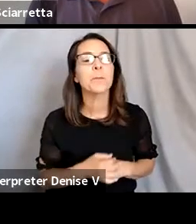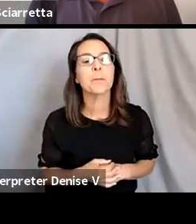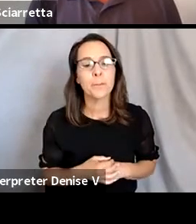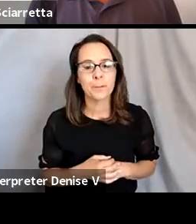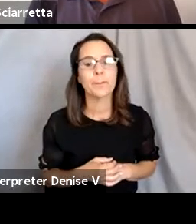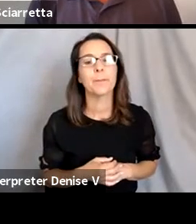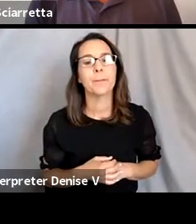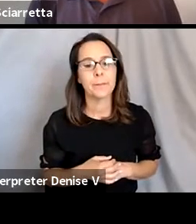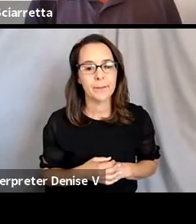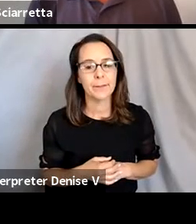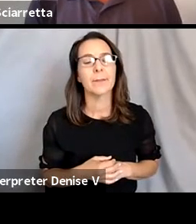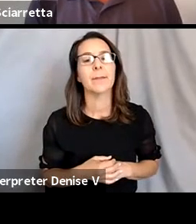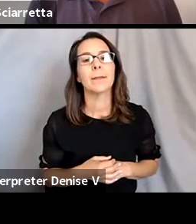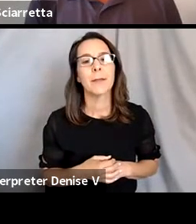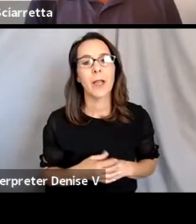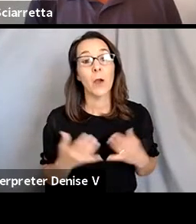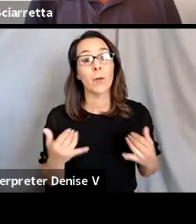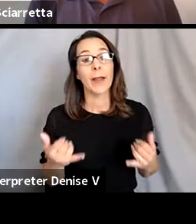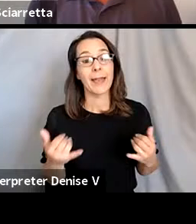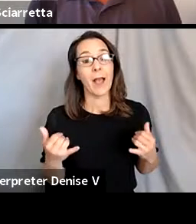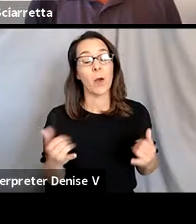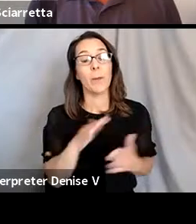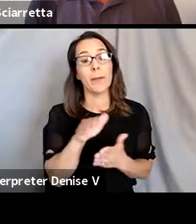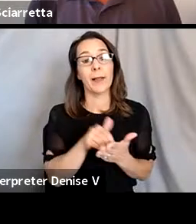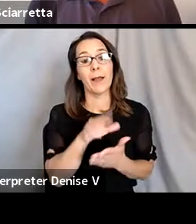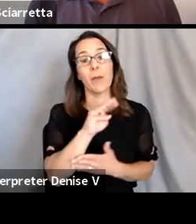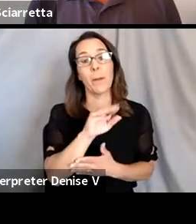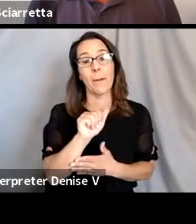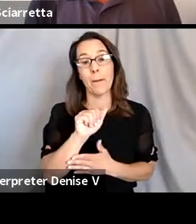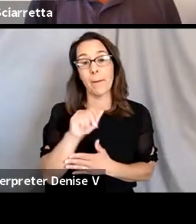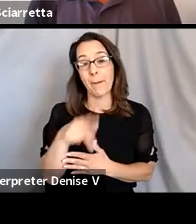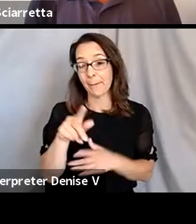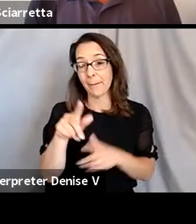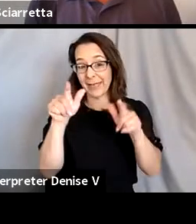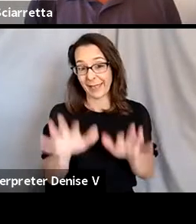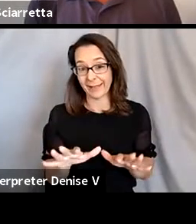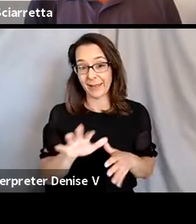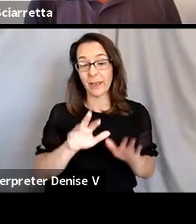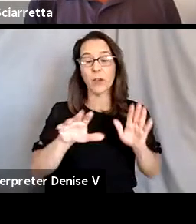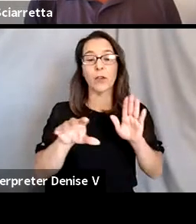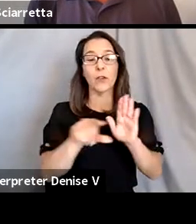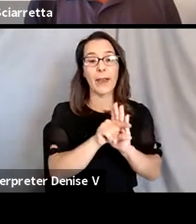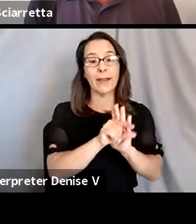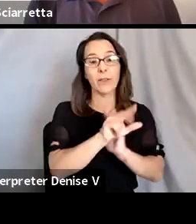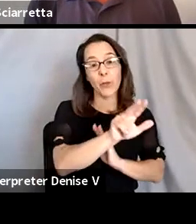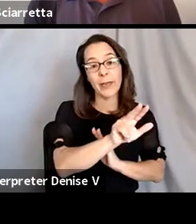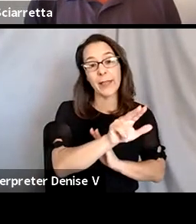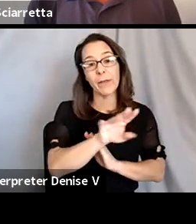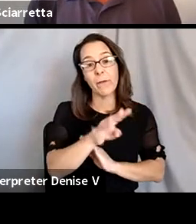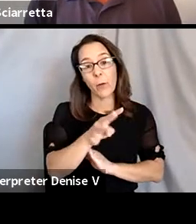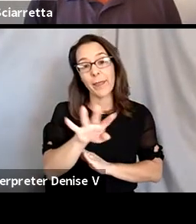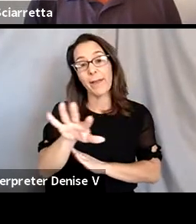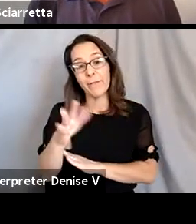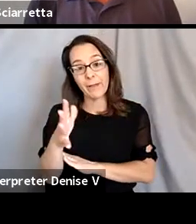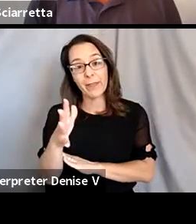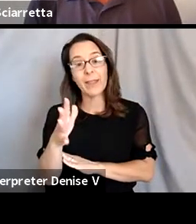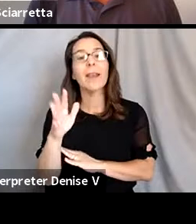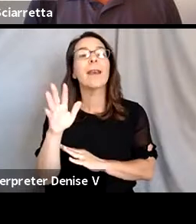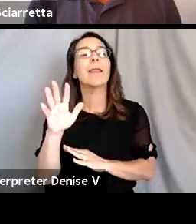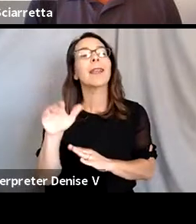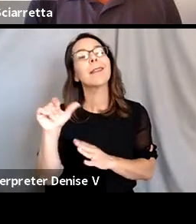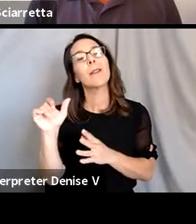We are in the midst of MAP testing in grades 3rd through 5. That is the alternative to